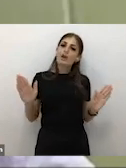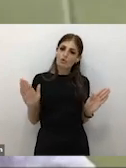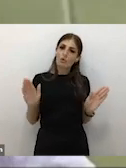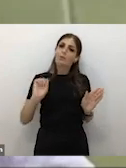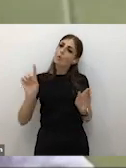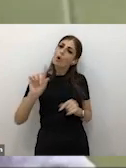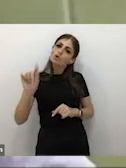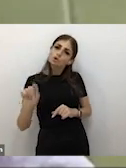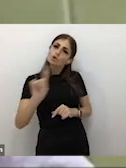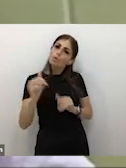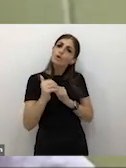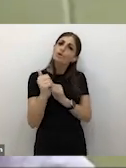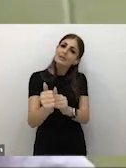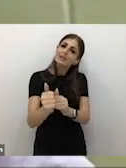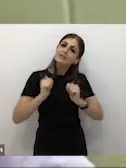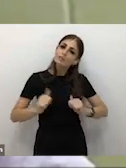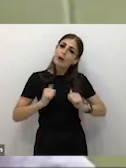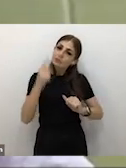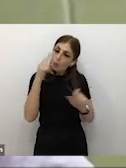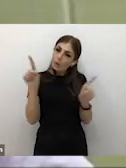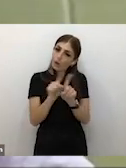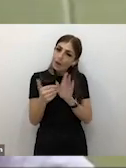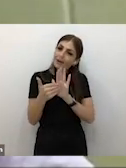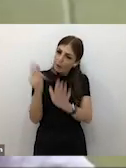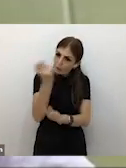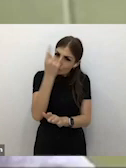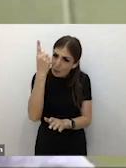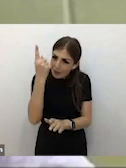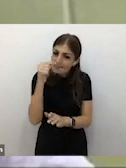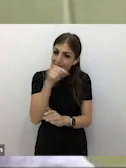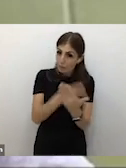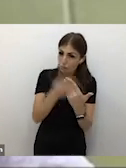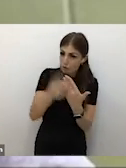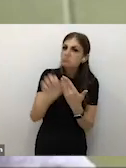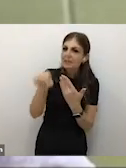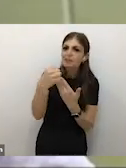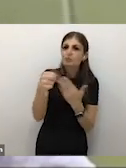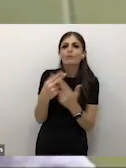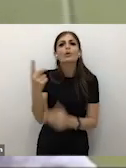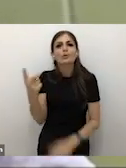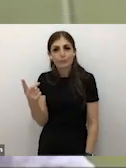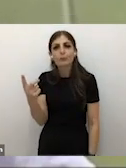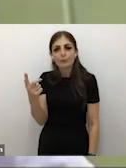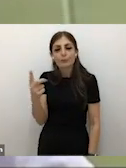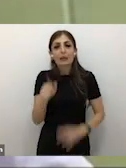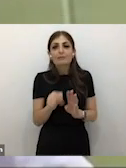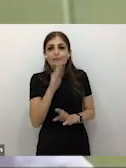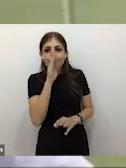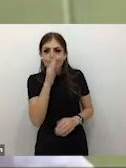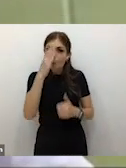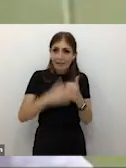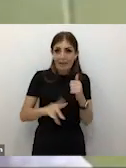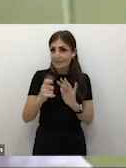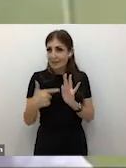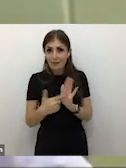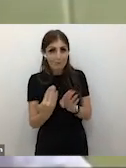you do and what your leadership practices look like, and help you understand if the program might be right for you. If you're not sure or you've never done a program